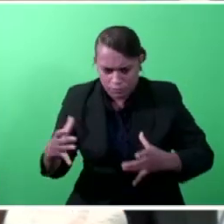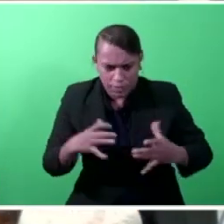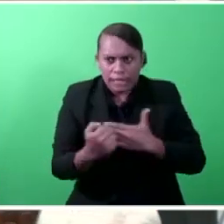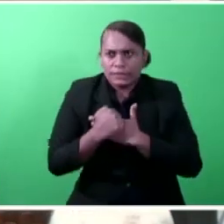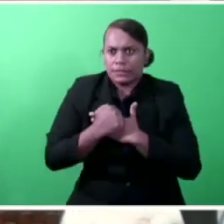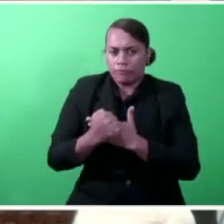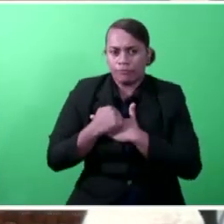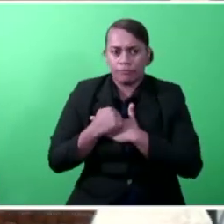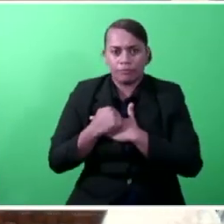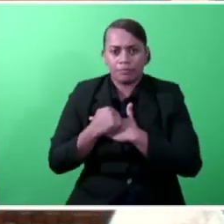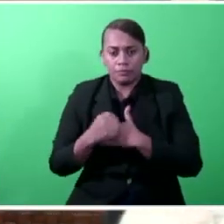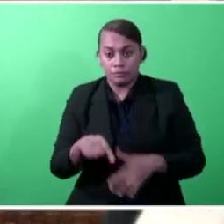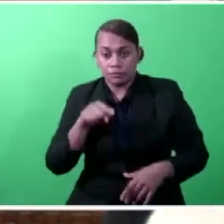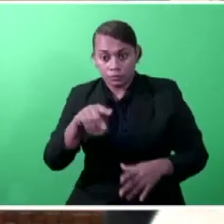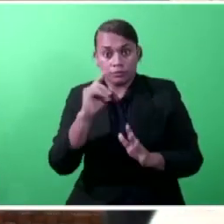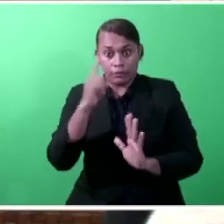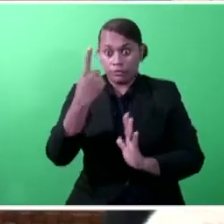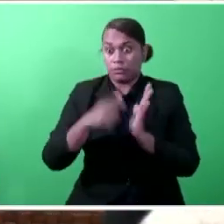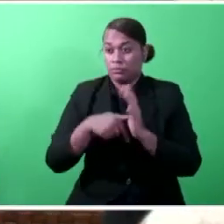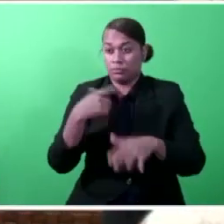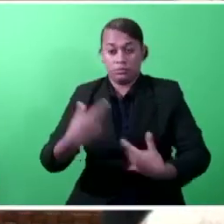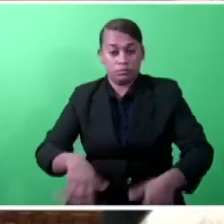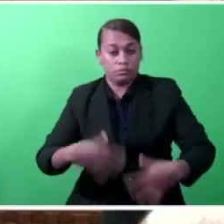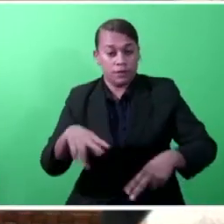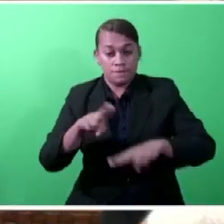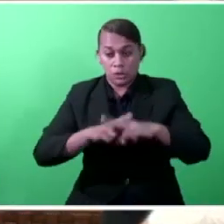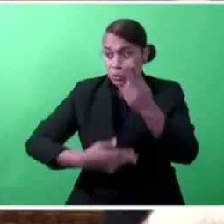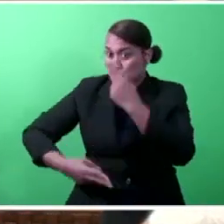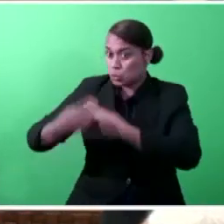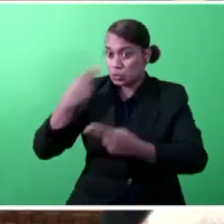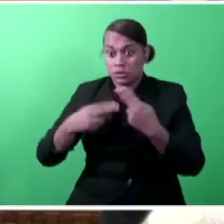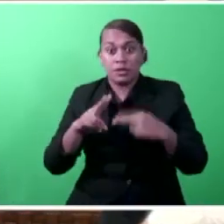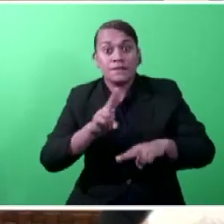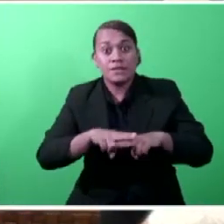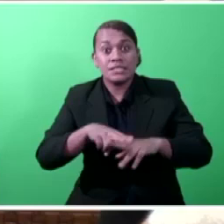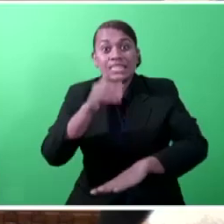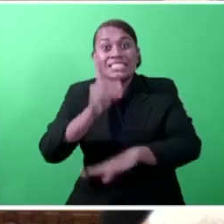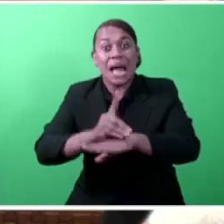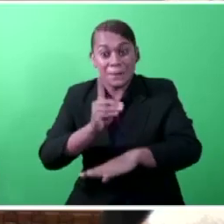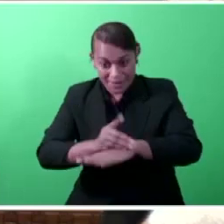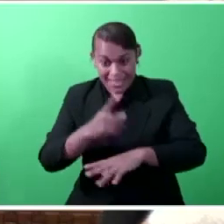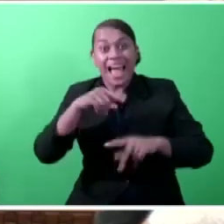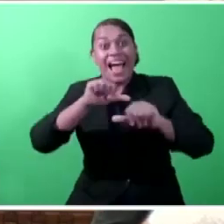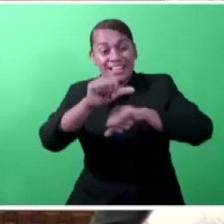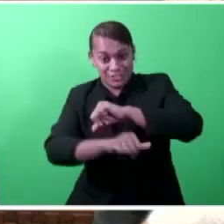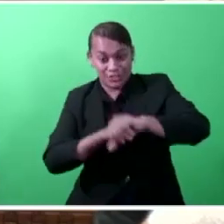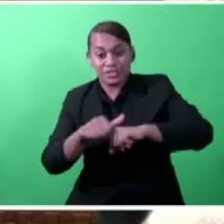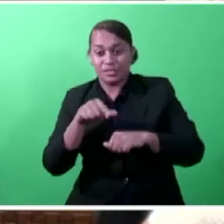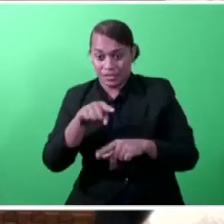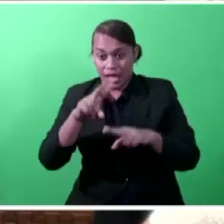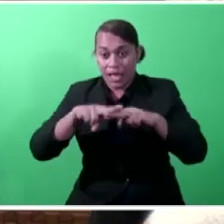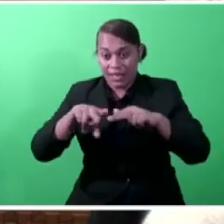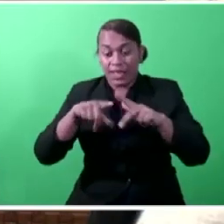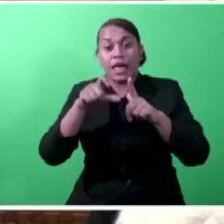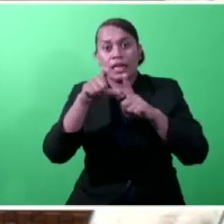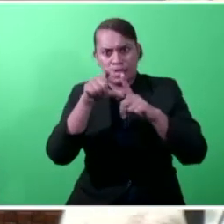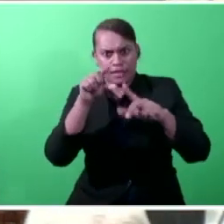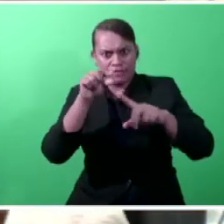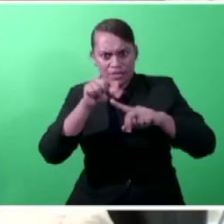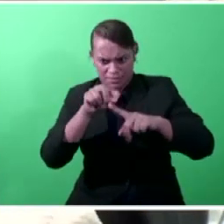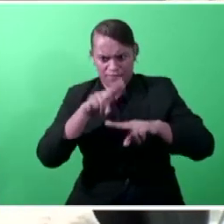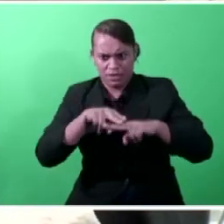the first time in Fiji's history, the Fiji Disabled People's Federation, the FDPF, opened its